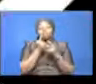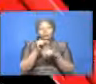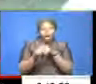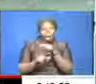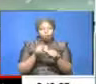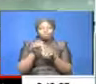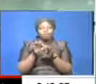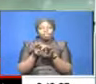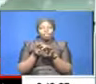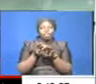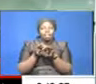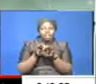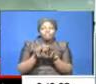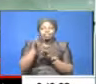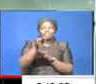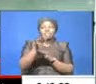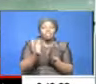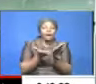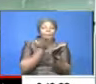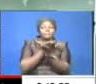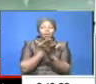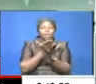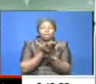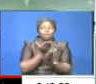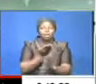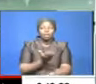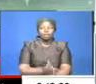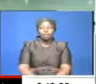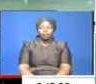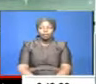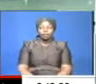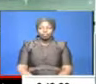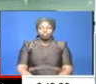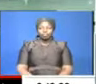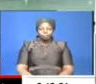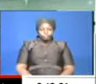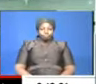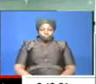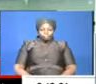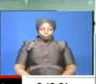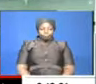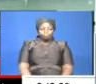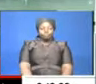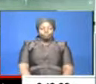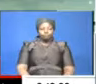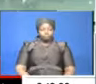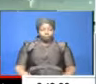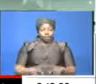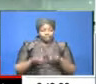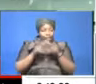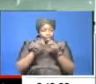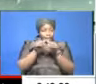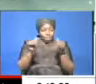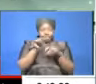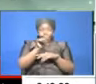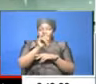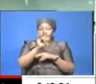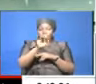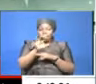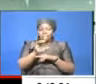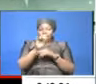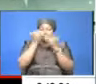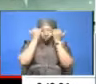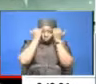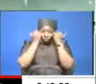an appeal without any proof. Very well, that's the IEBC Dispute Resolution Tribunal. They're making its ruling